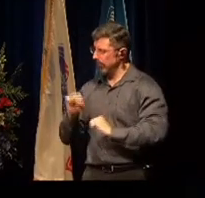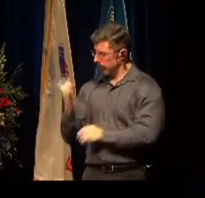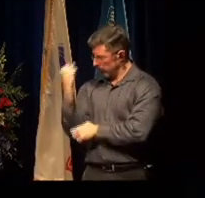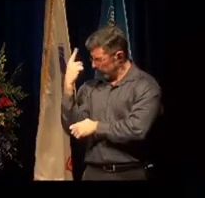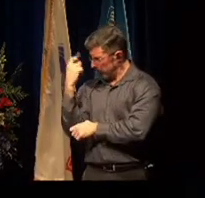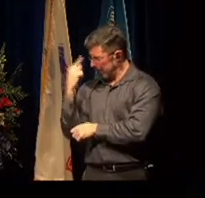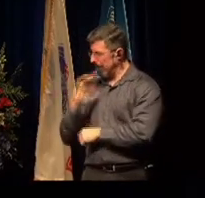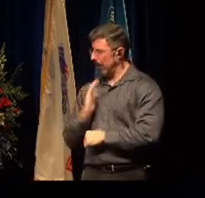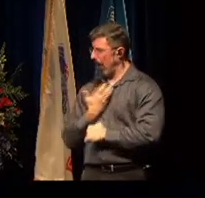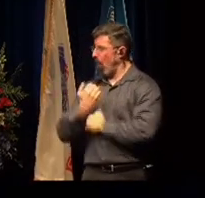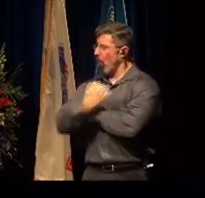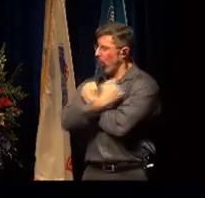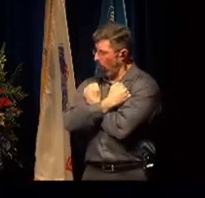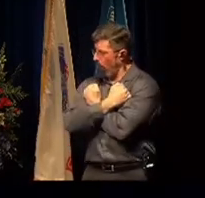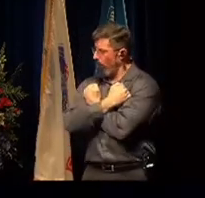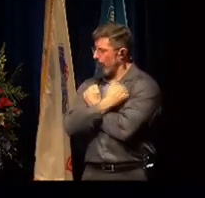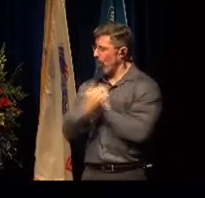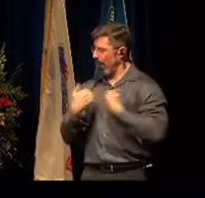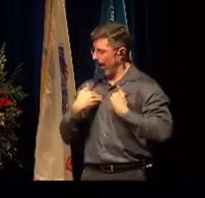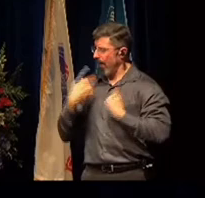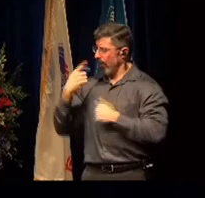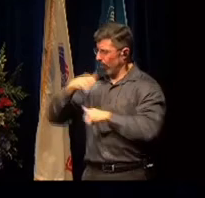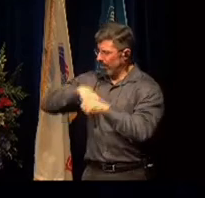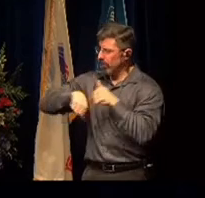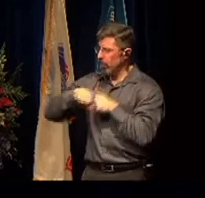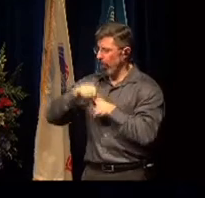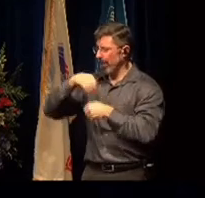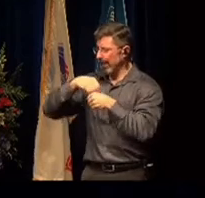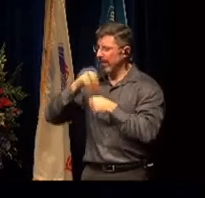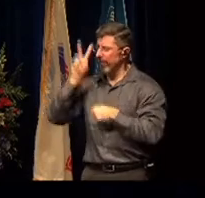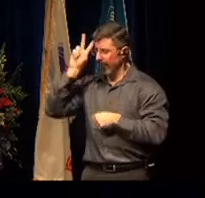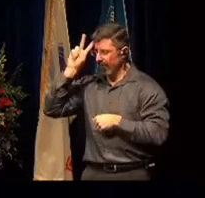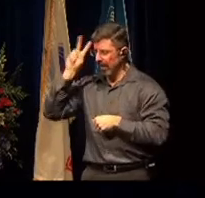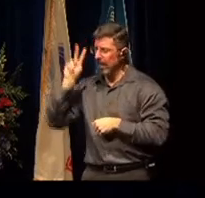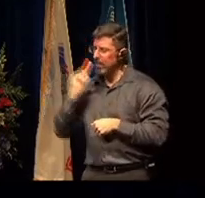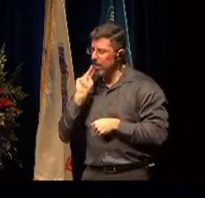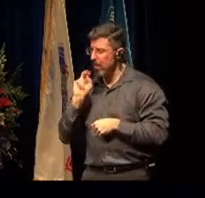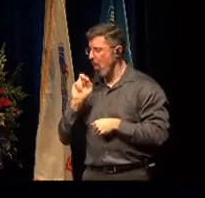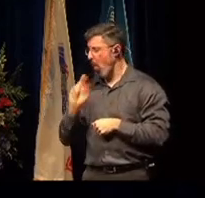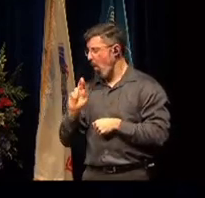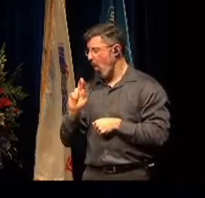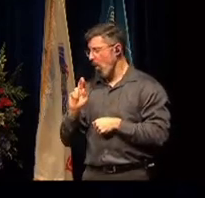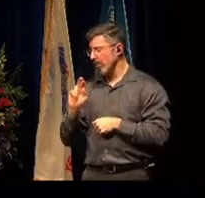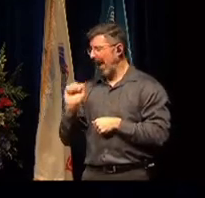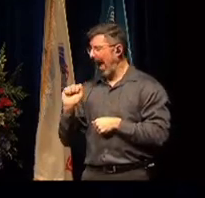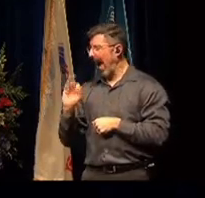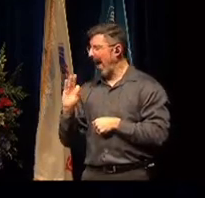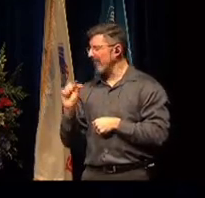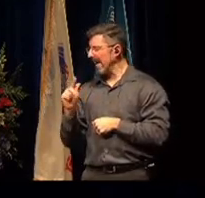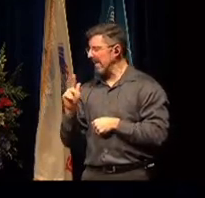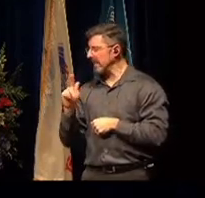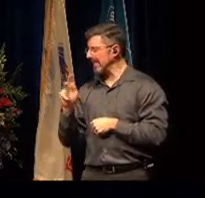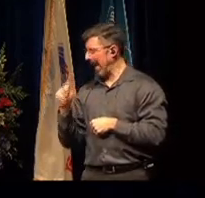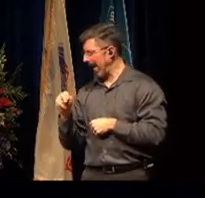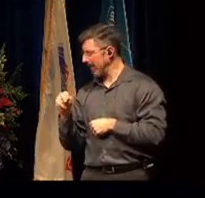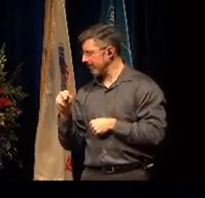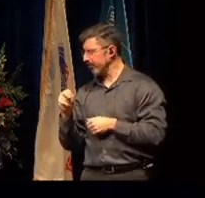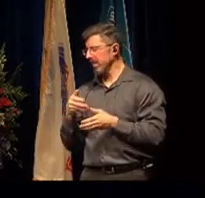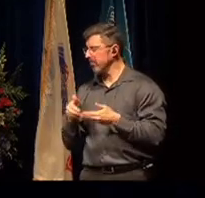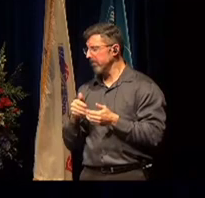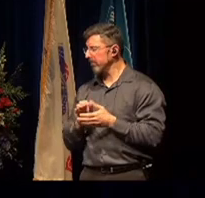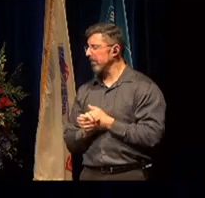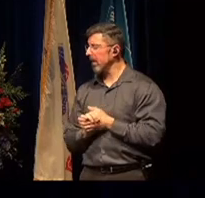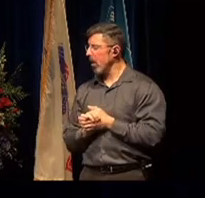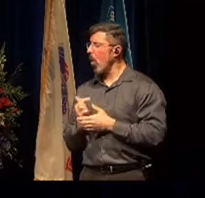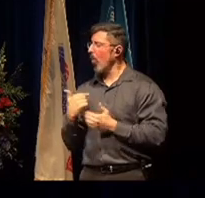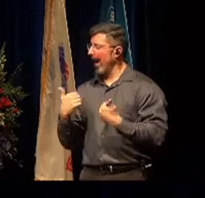the love that we had for each other, whether it was in the highlands of Vietnam or the Kornigal Valley in Afghanistan. We can't squander that